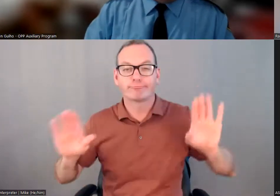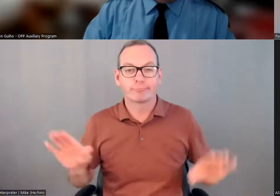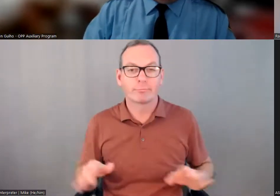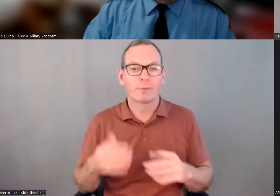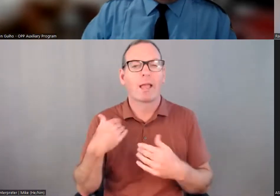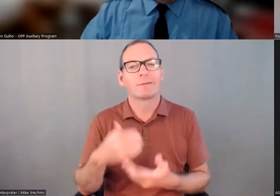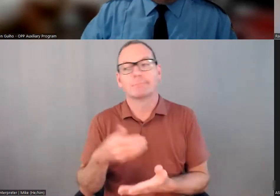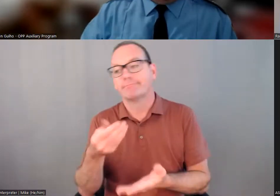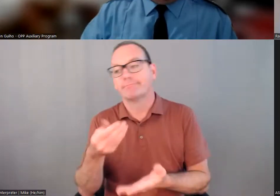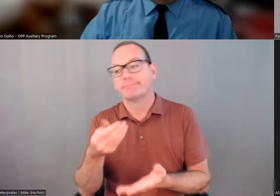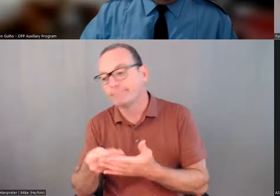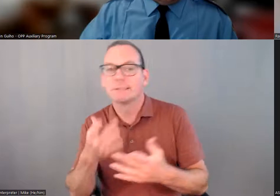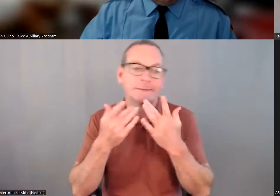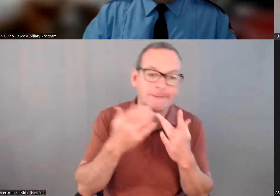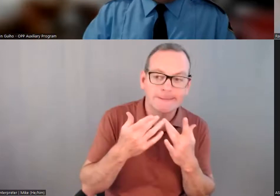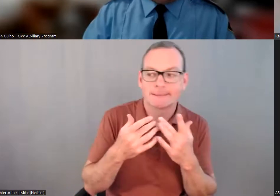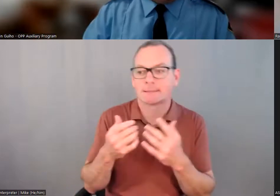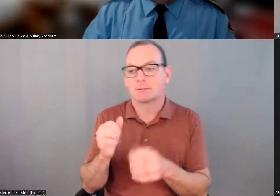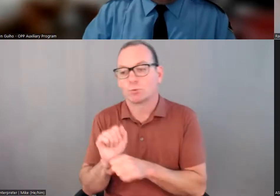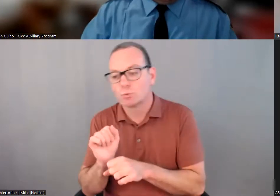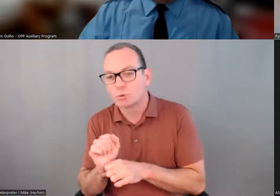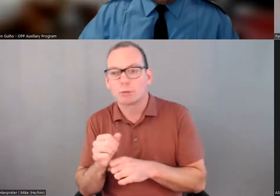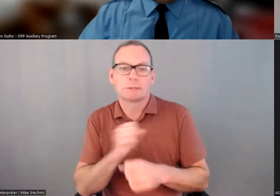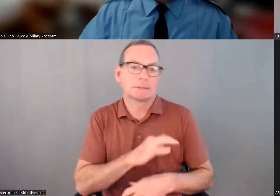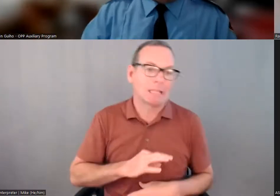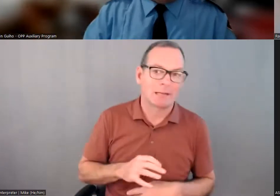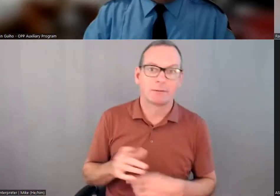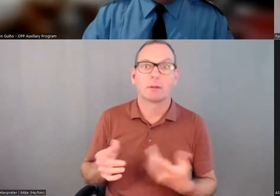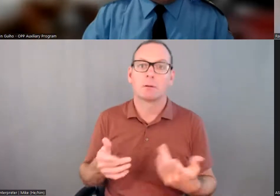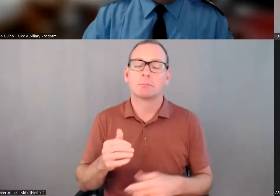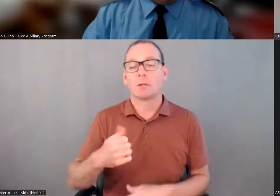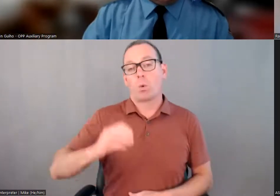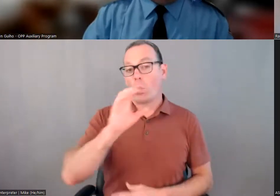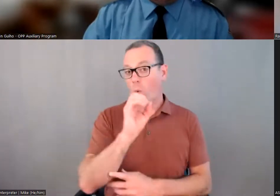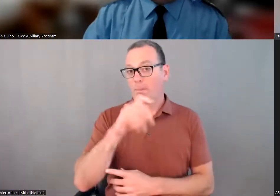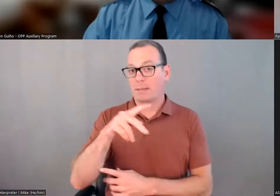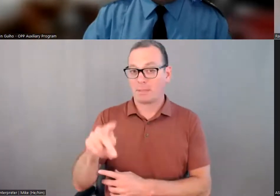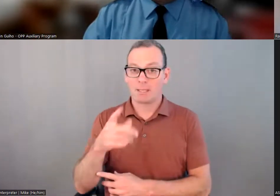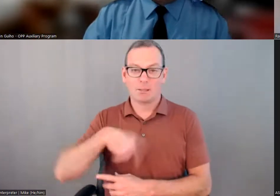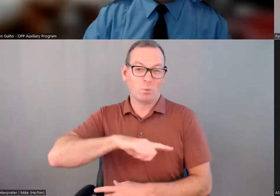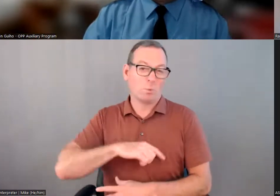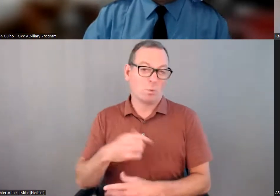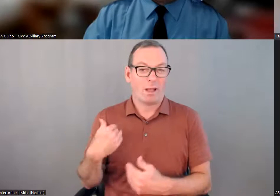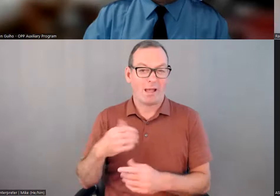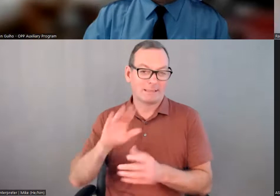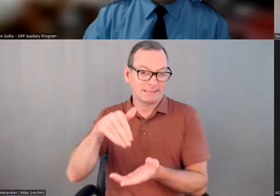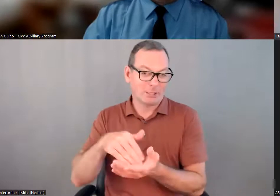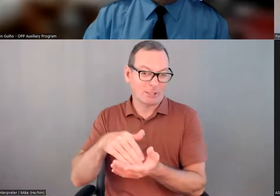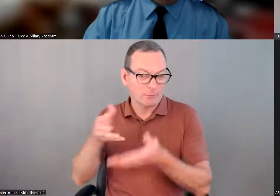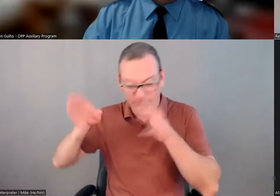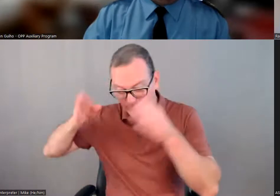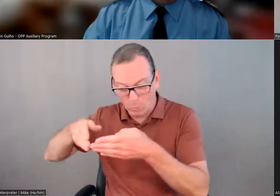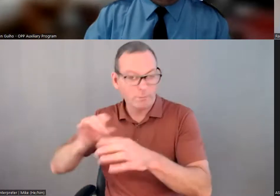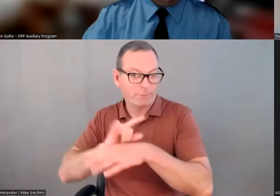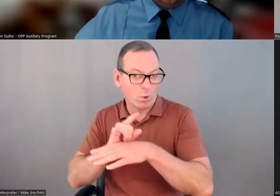Office, you know, the Canadian Anti-Fraud Center. Everyone tries to work together as much as they can. Right. And then there was just a